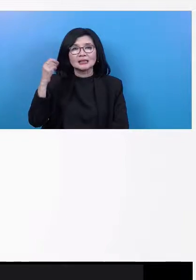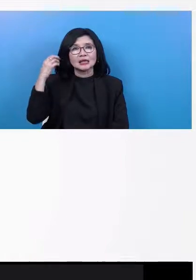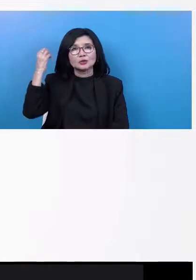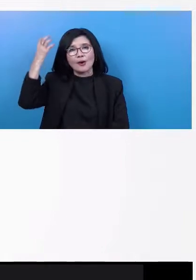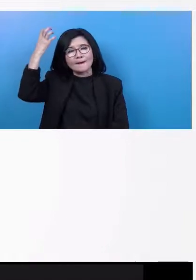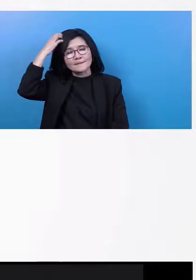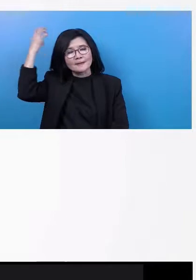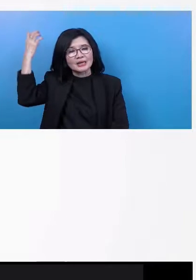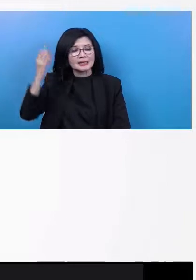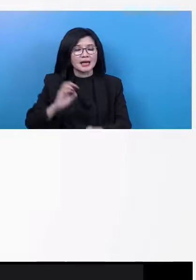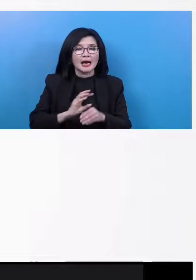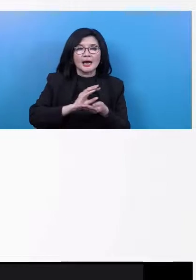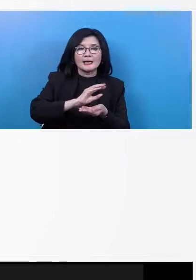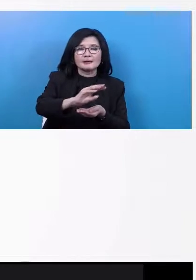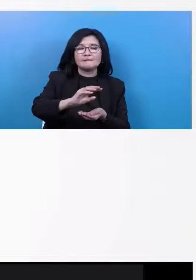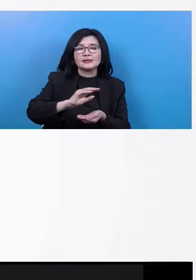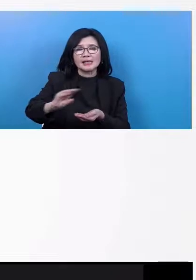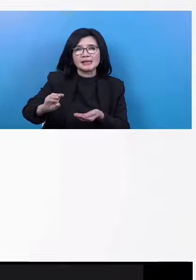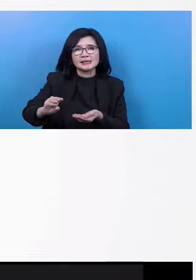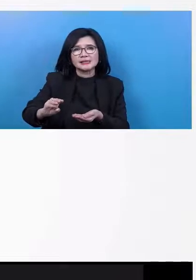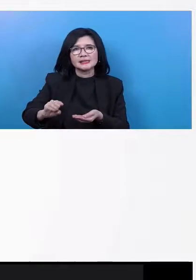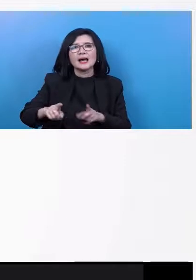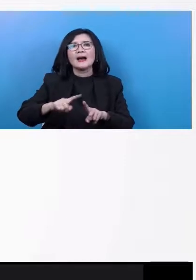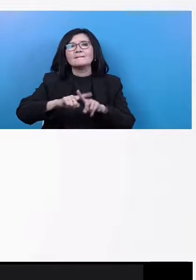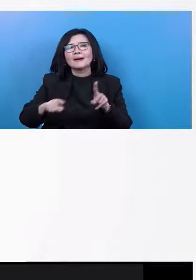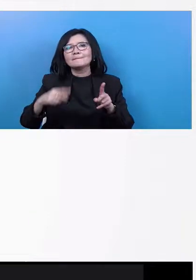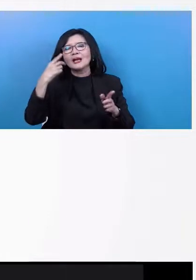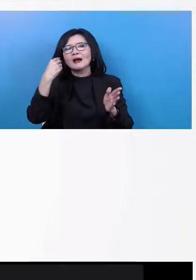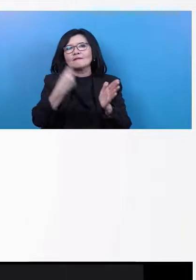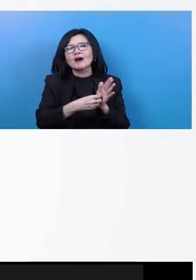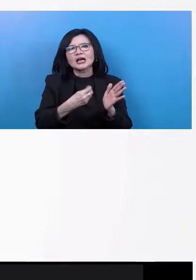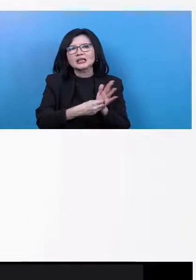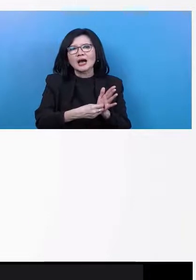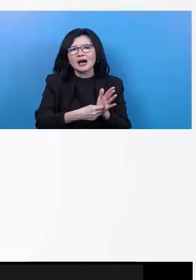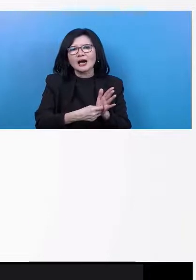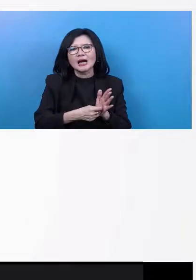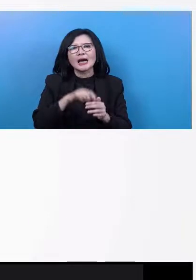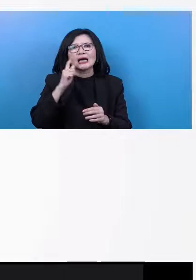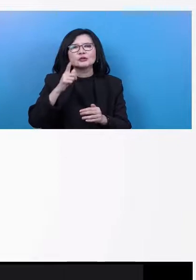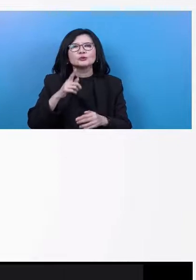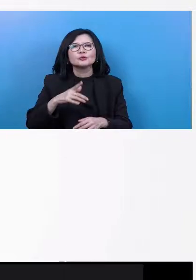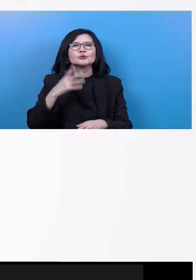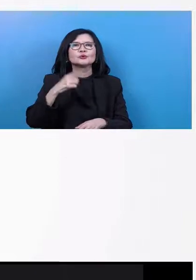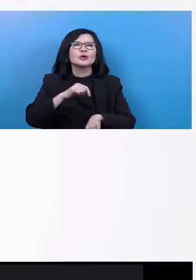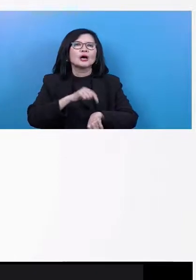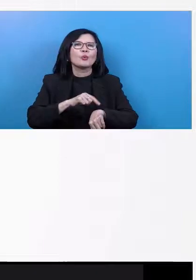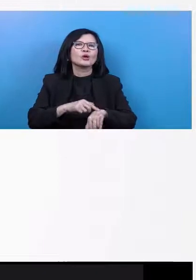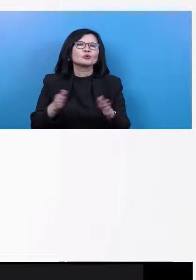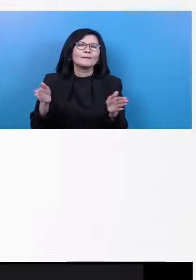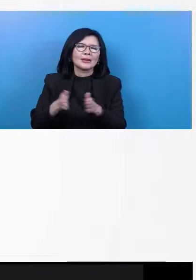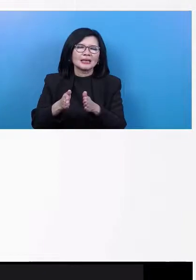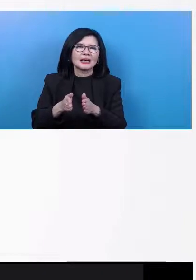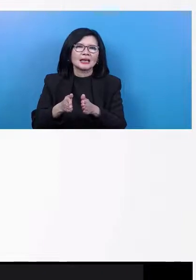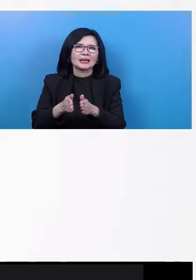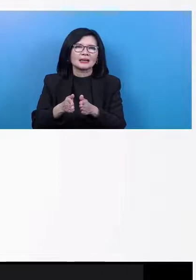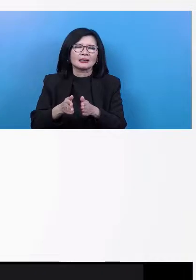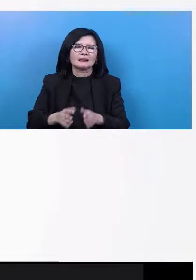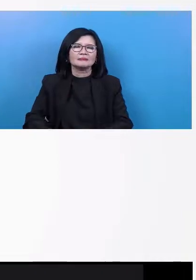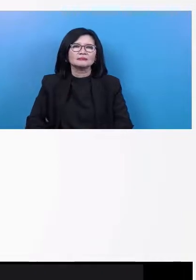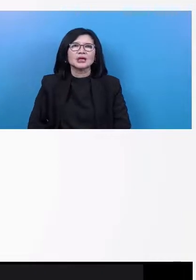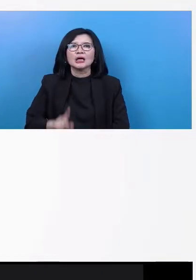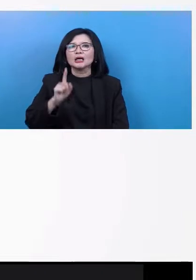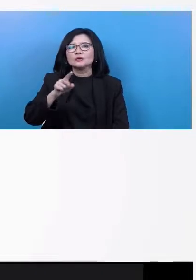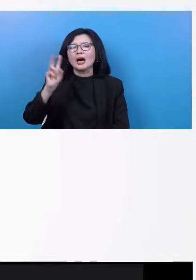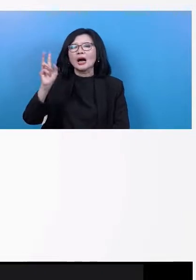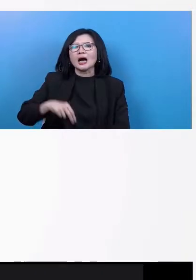short-term decision, not a long-term decision. And I think that's the change we're starting to see. So I know there's been problems in the past, but if I